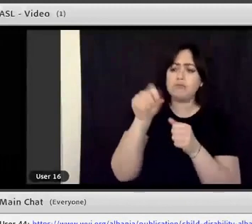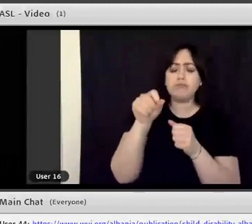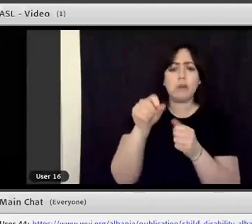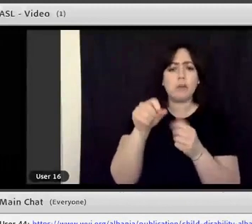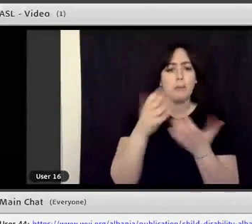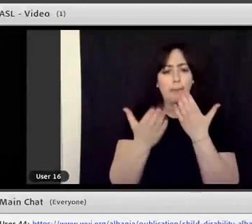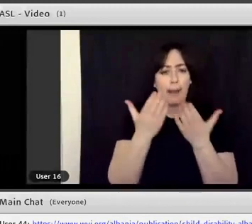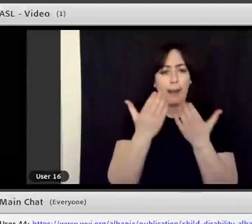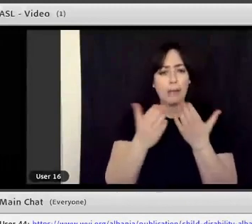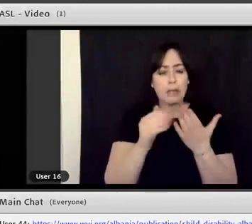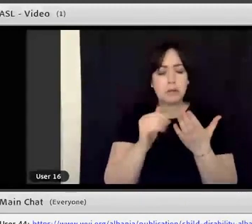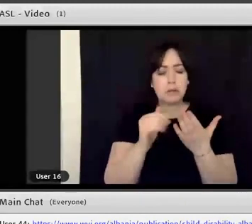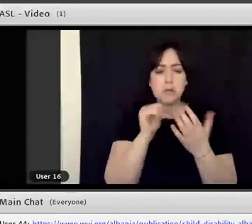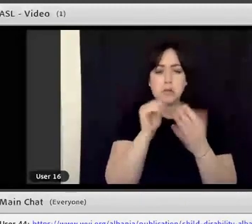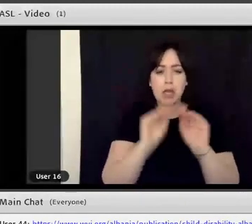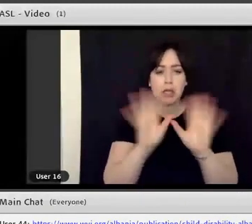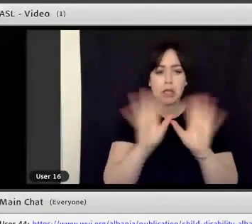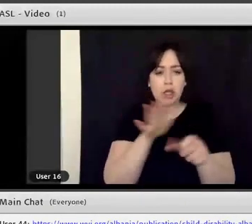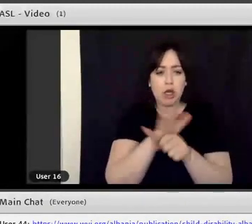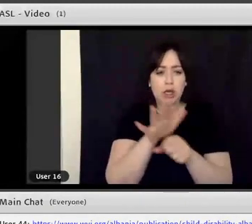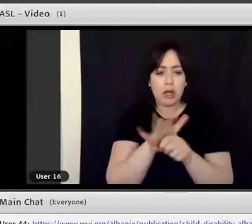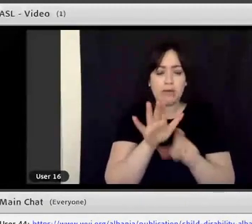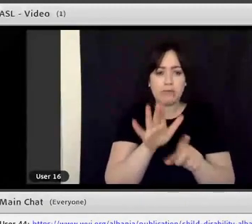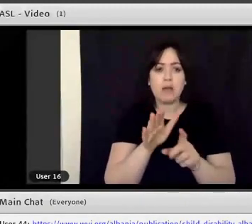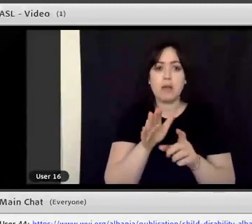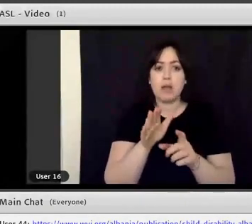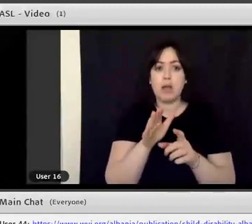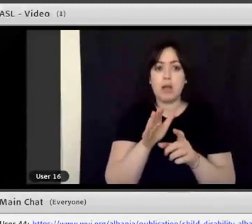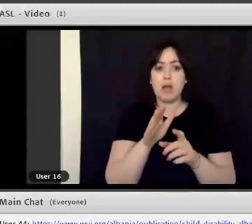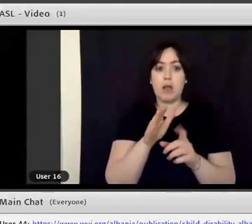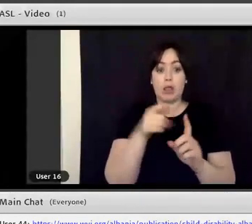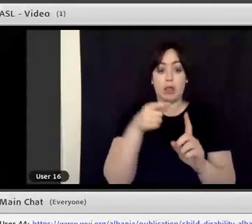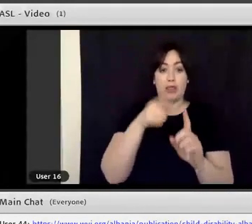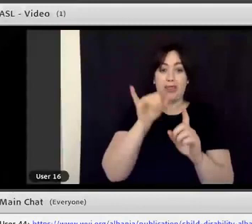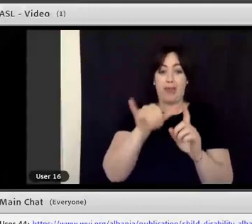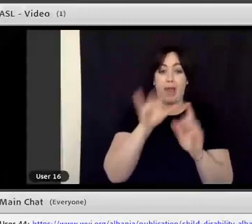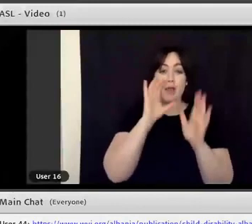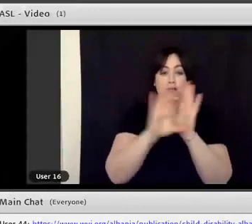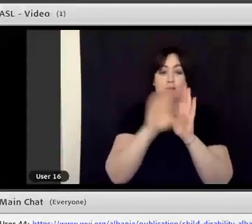clear enough that the decision tree was a decision tree for